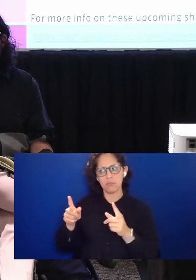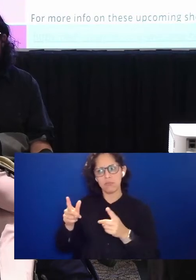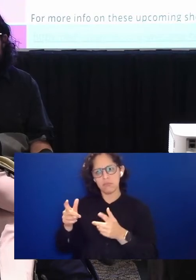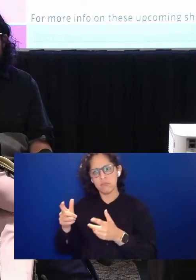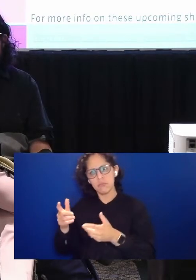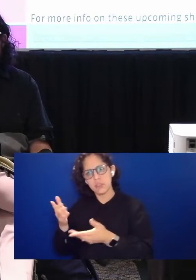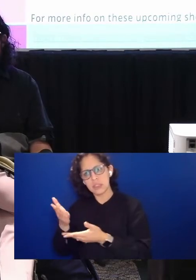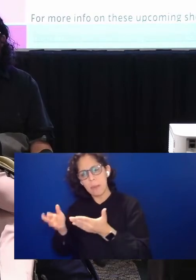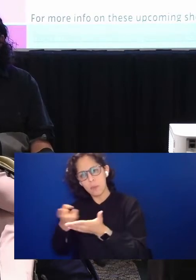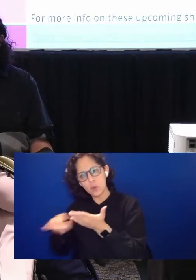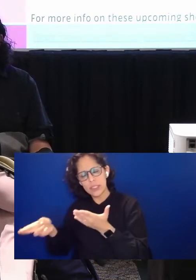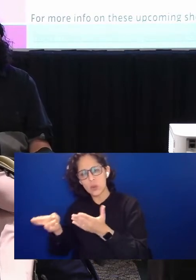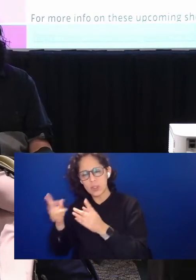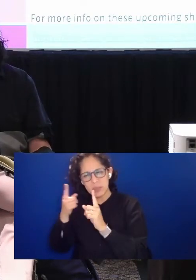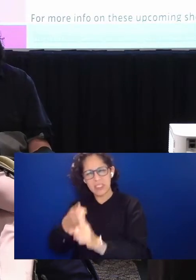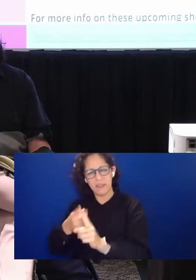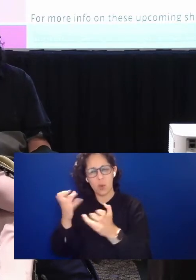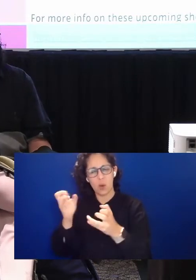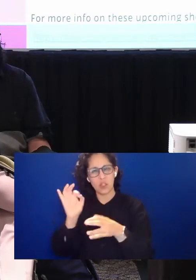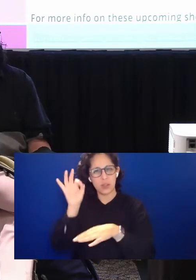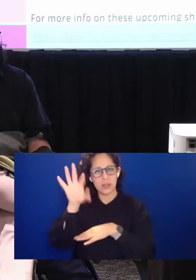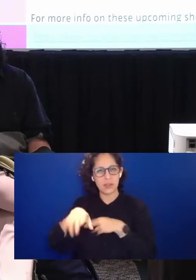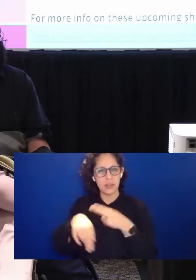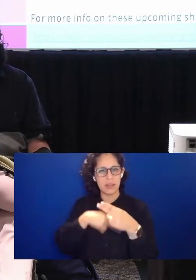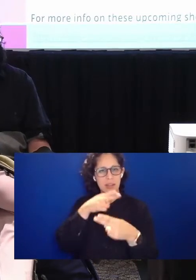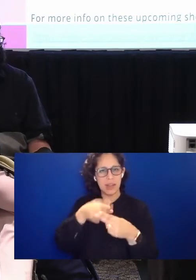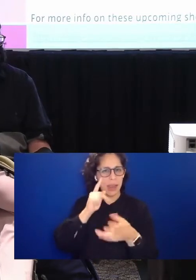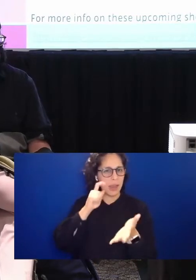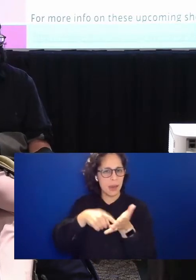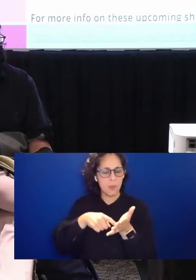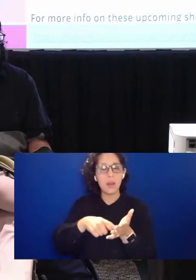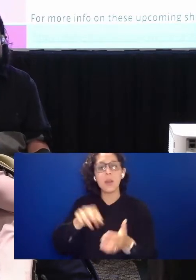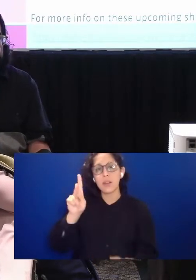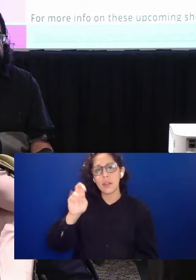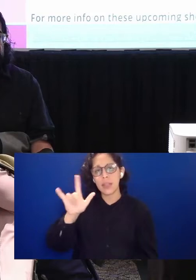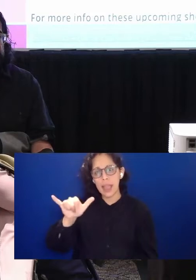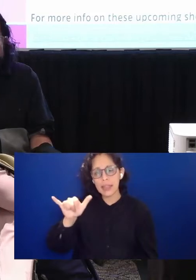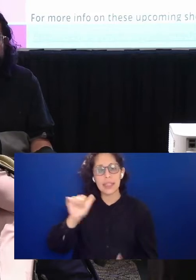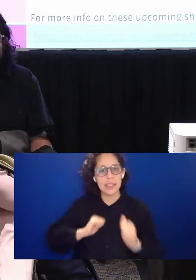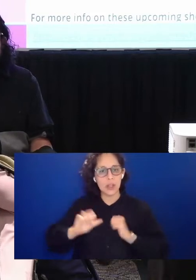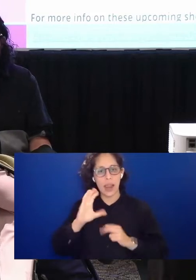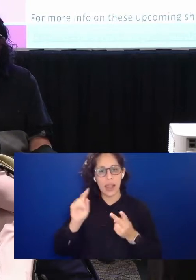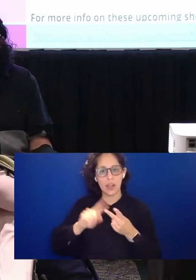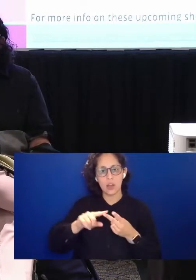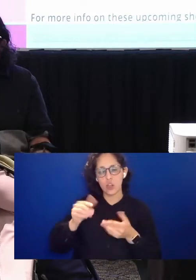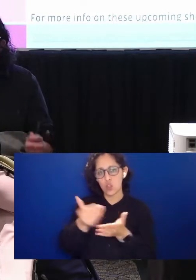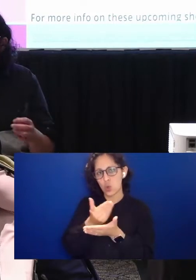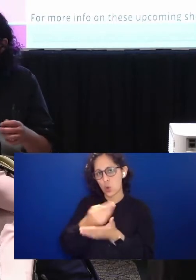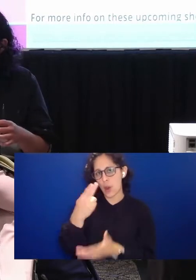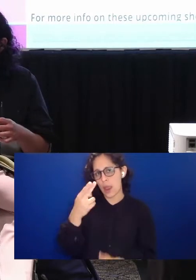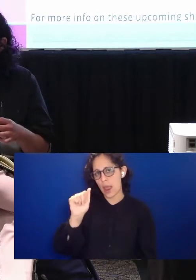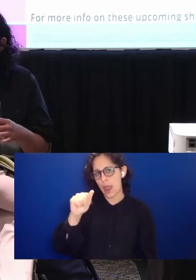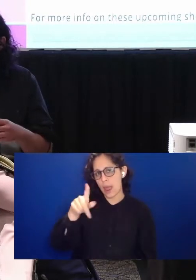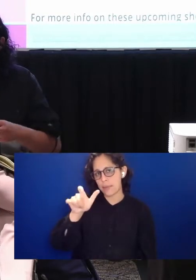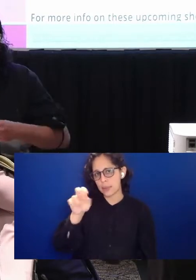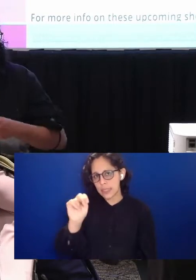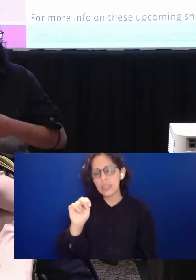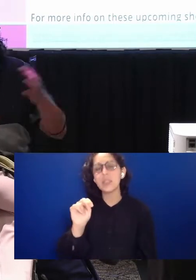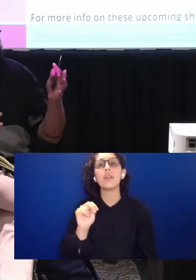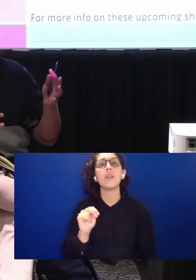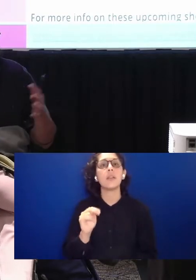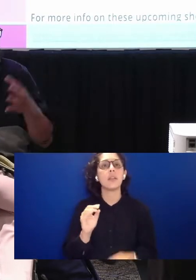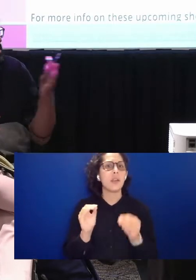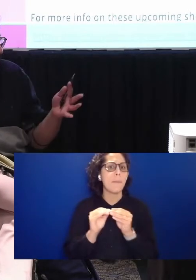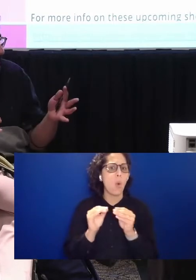I specifically want to name the Cali Street Horn Theater and New Hazlitt. And they're both traditionally more presenting organizations that were